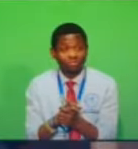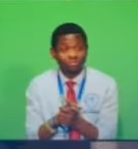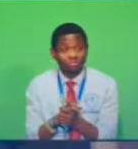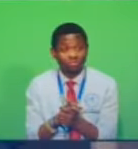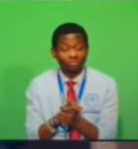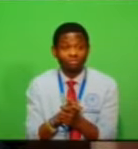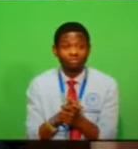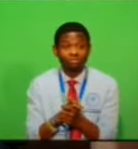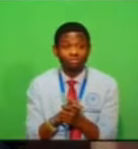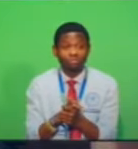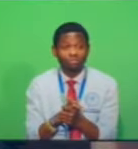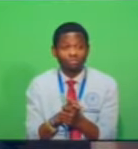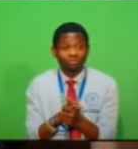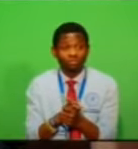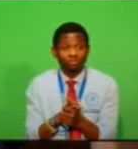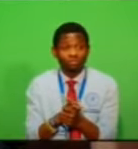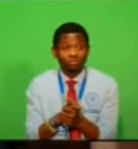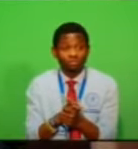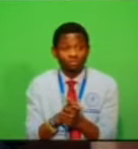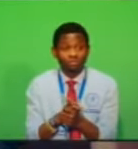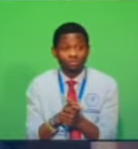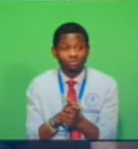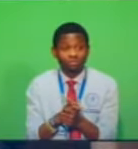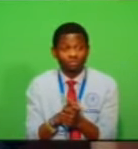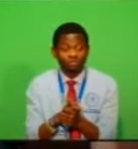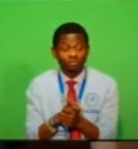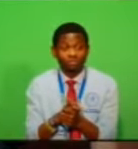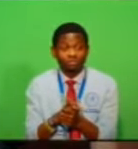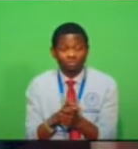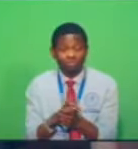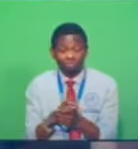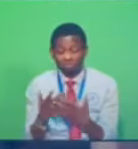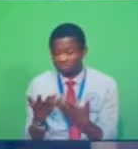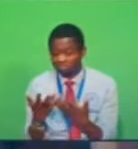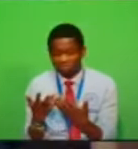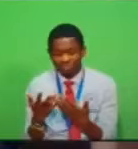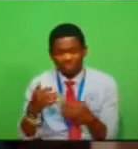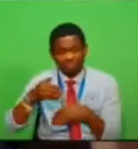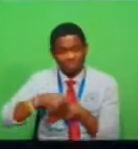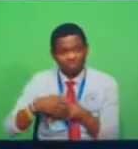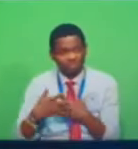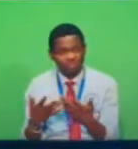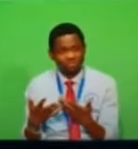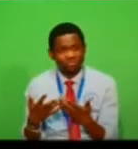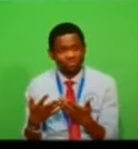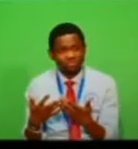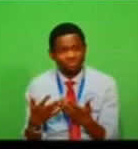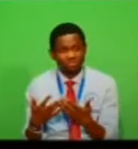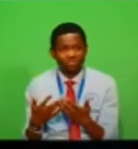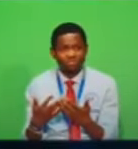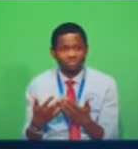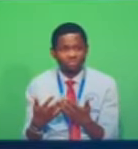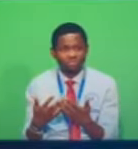see animals, because frankly, Africans, how many of us go to see animals? No, we don't. And so I would find out